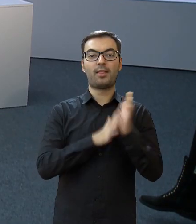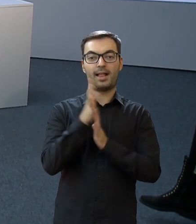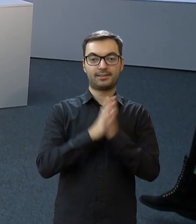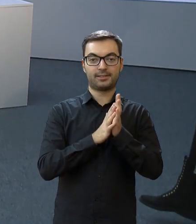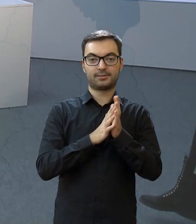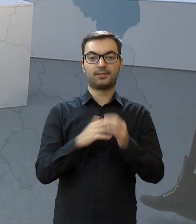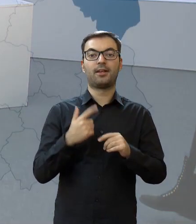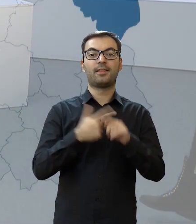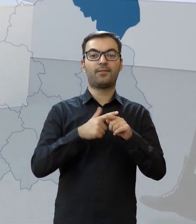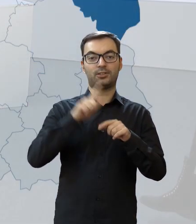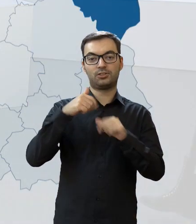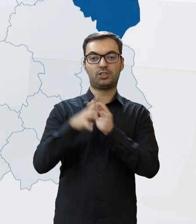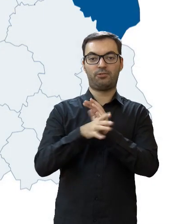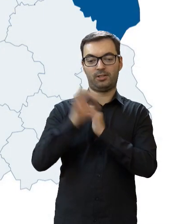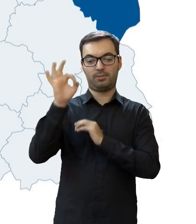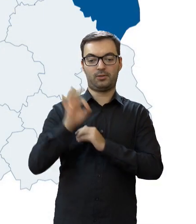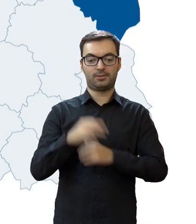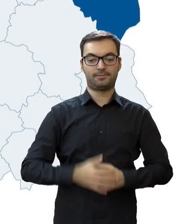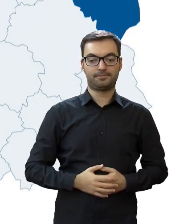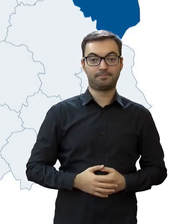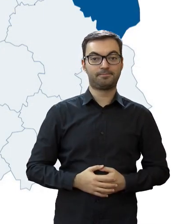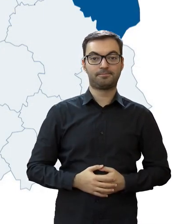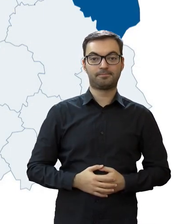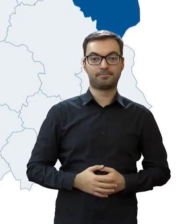21.36%. The second place, Podkarpackie,